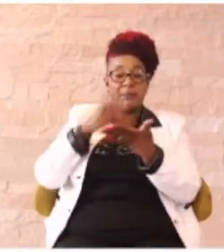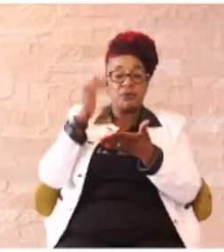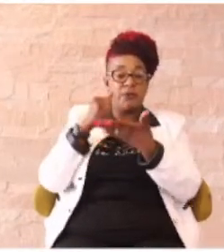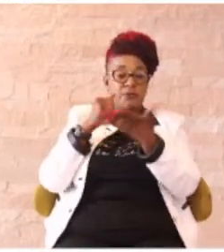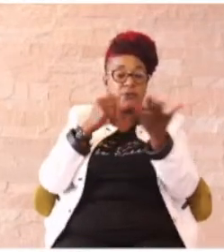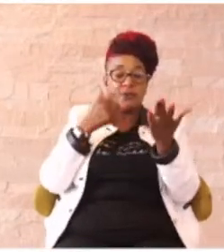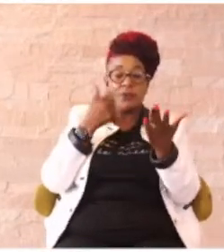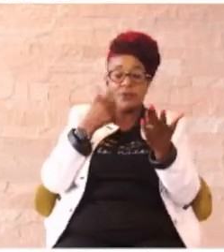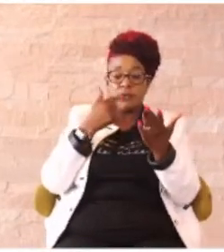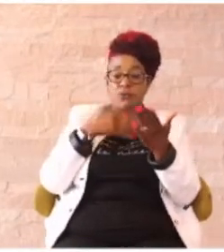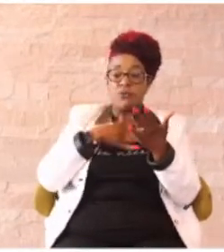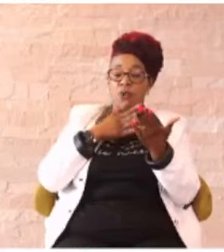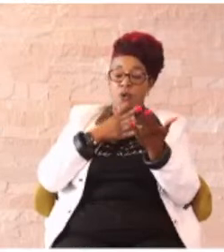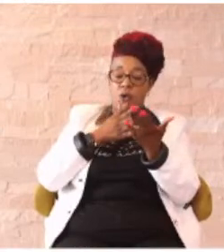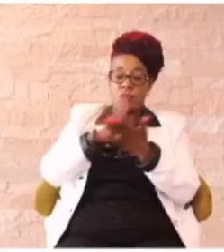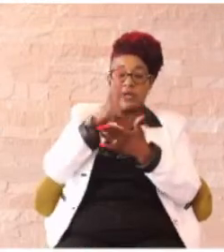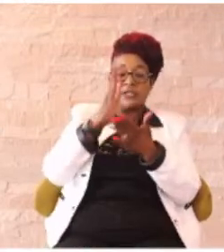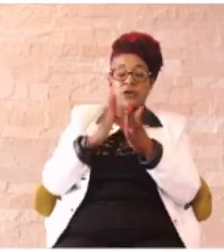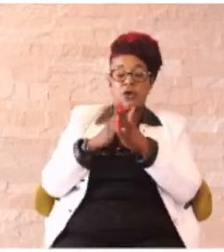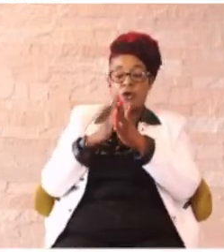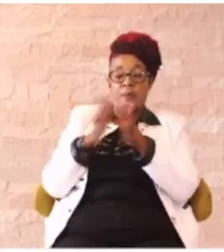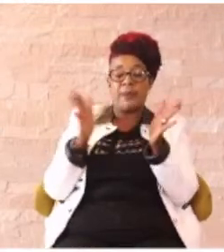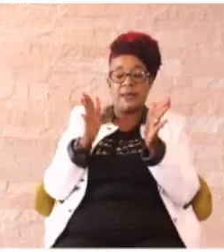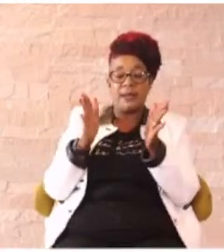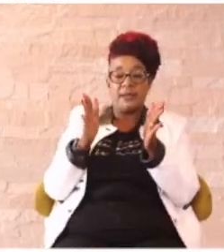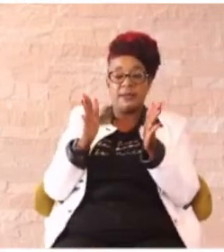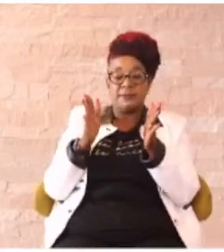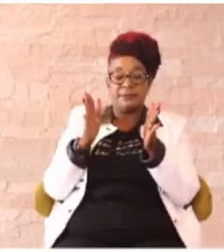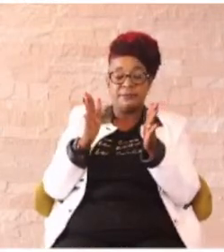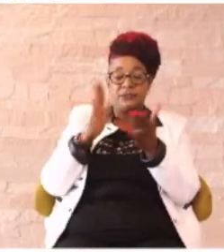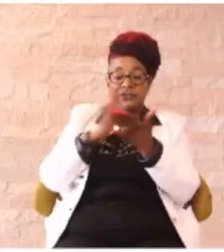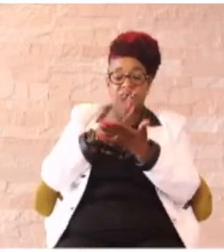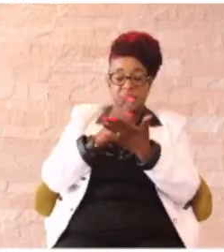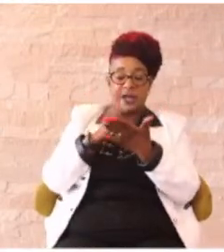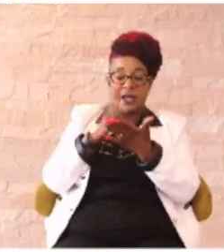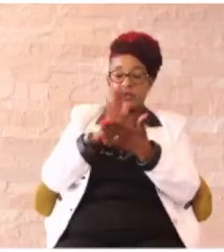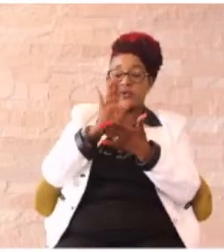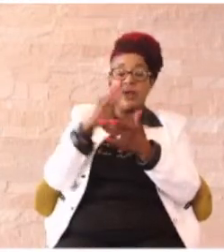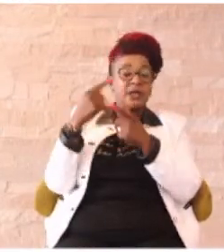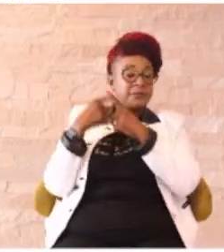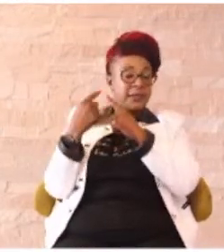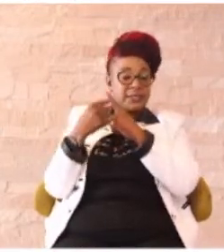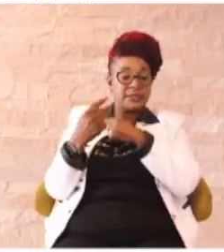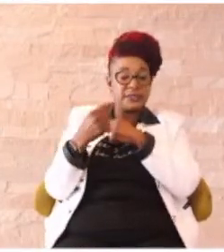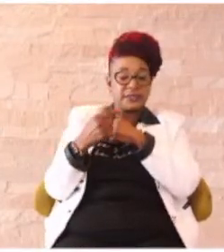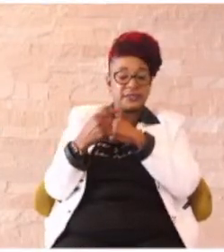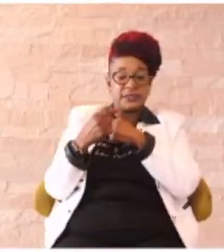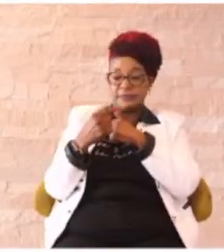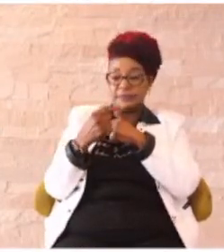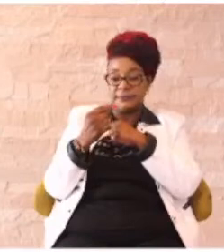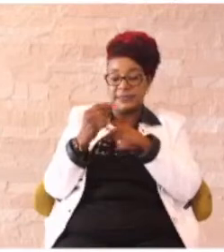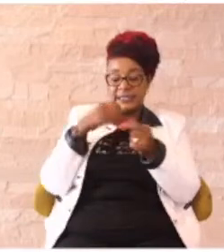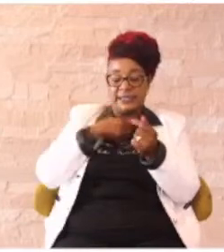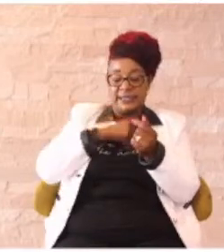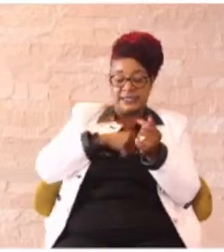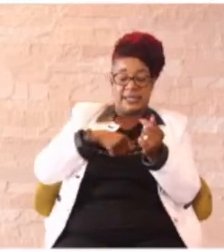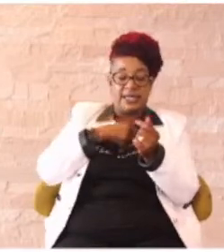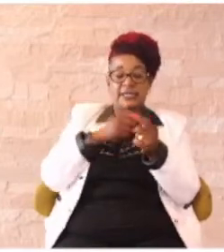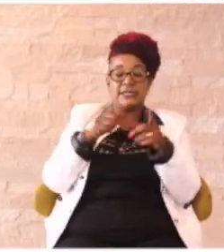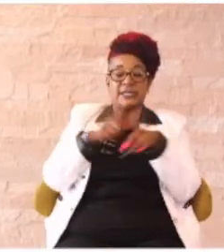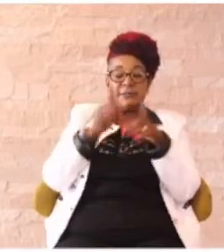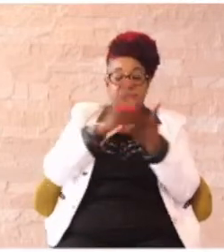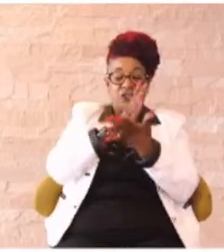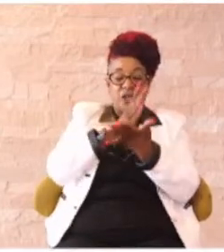are honestly, openly, clearly share your experience, really, sincerely share